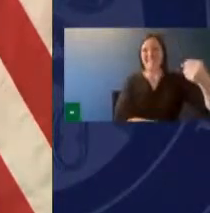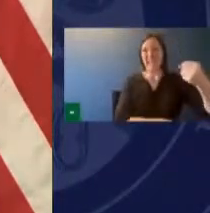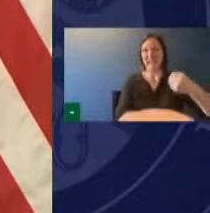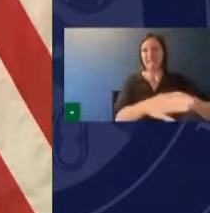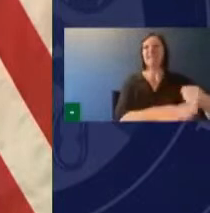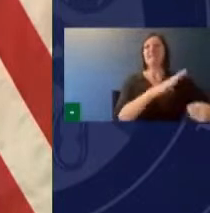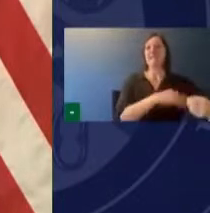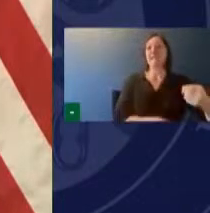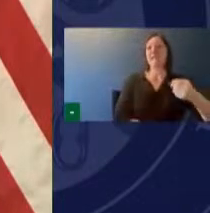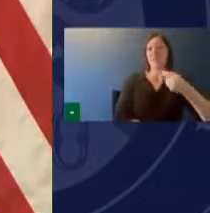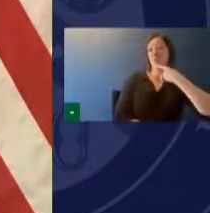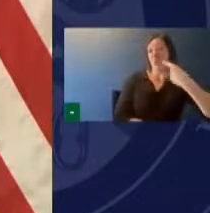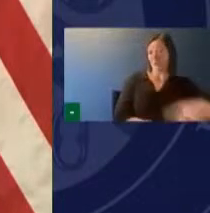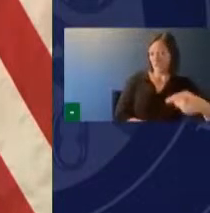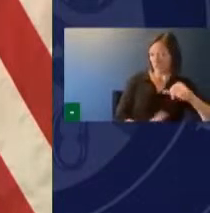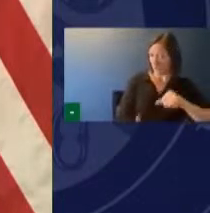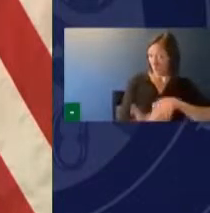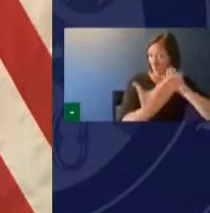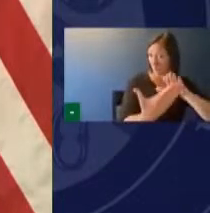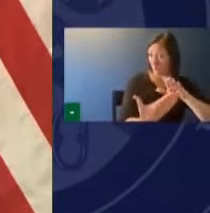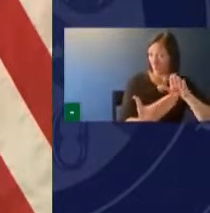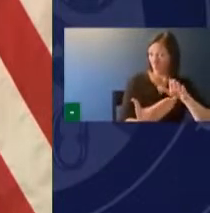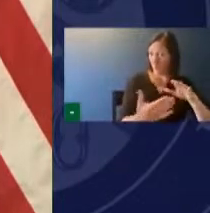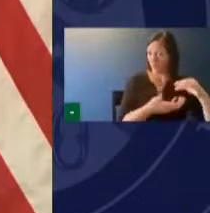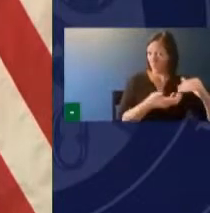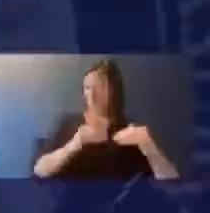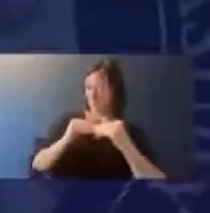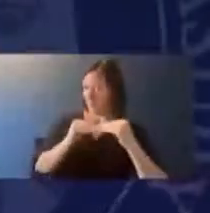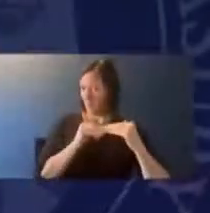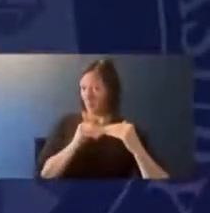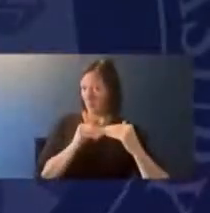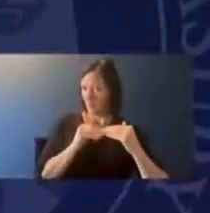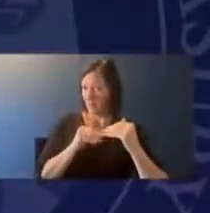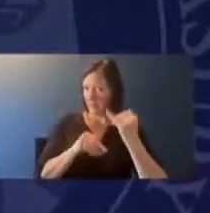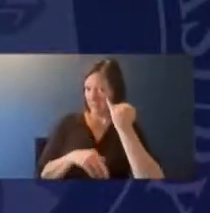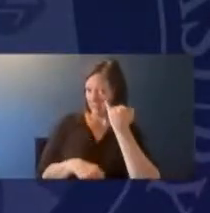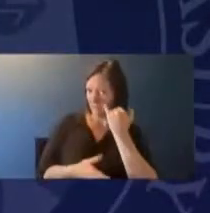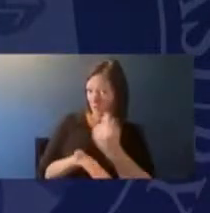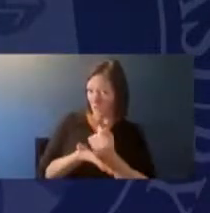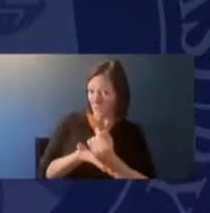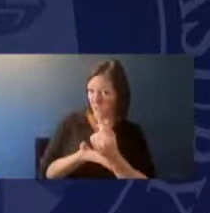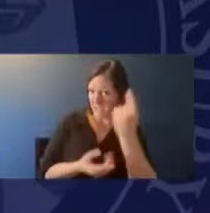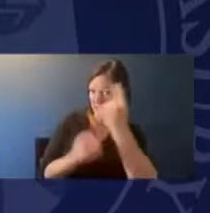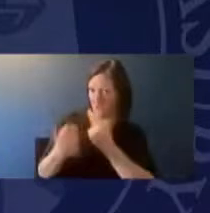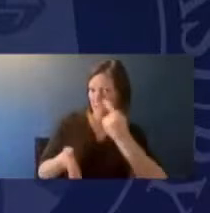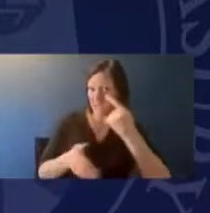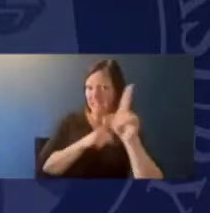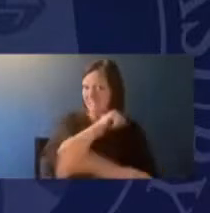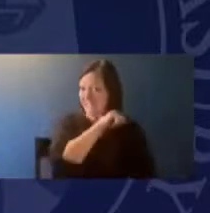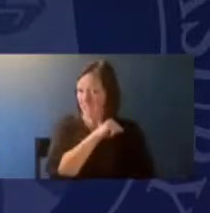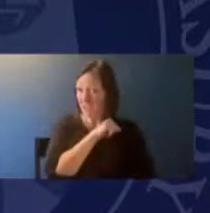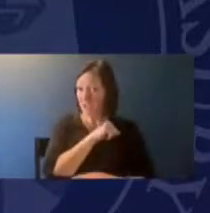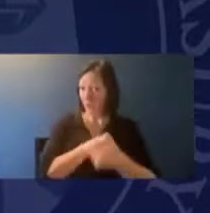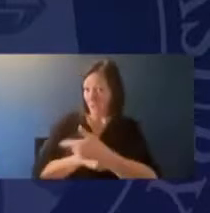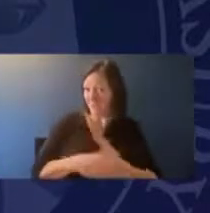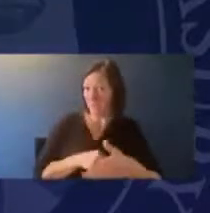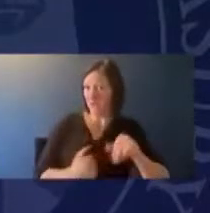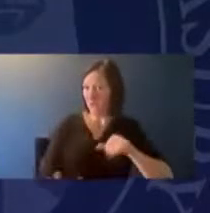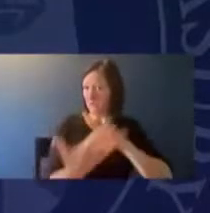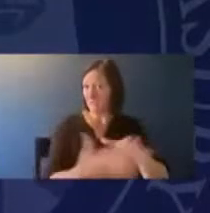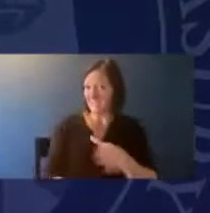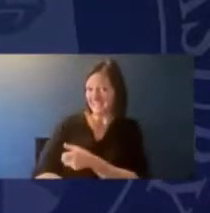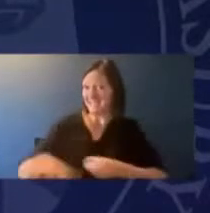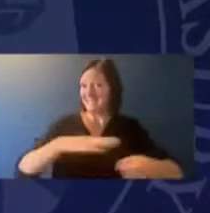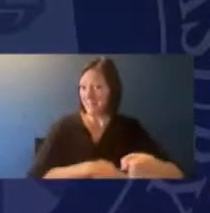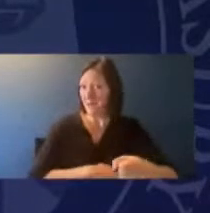la inflación está reduciéndose. Vamos a seguir escuchando. Treasury is considering any sanctions or steps to address his detainment and the